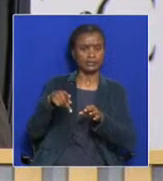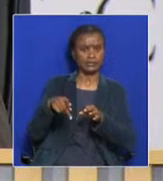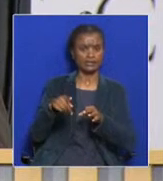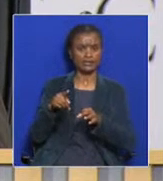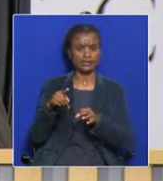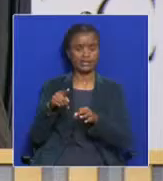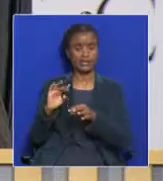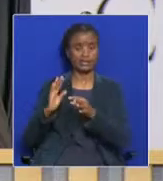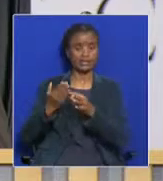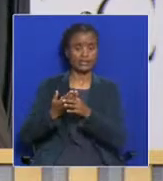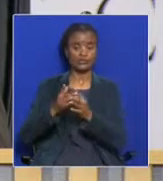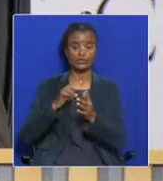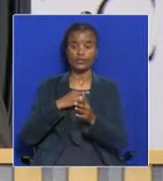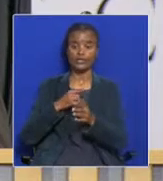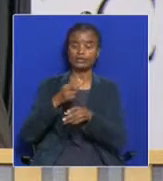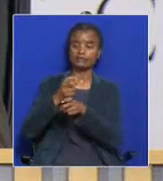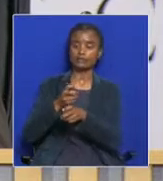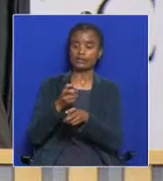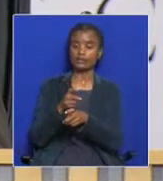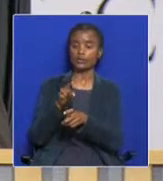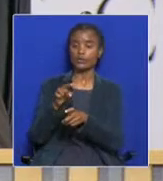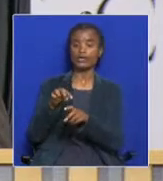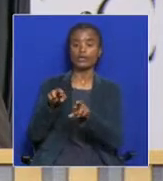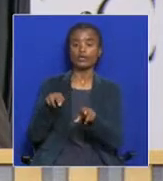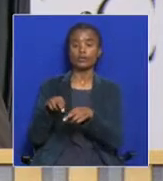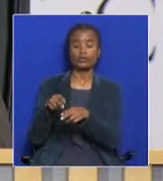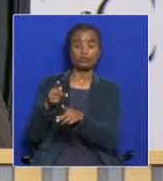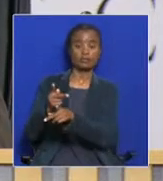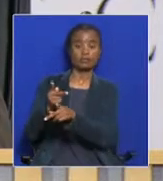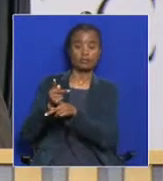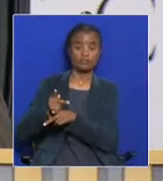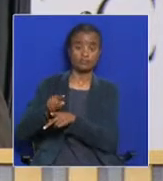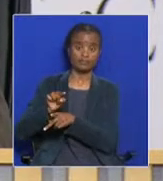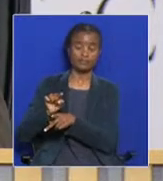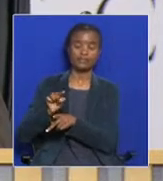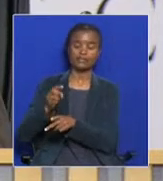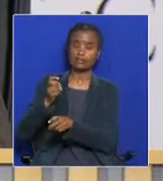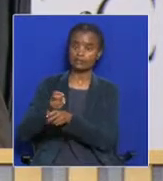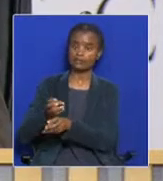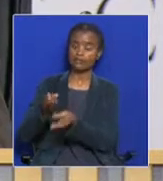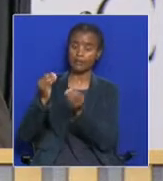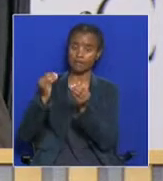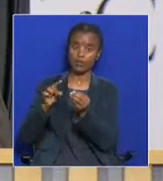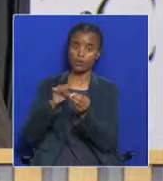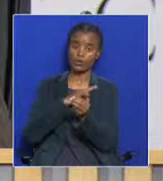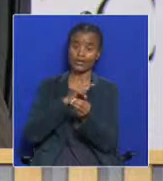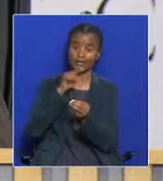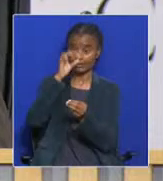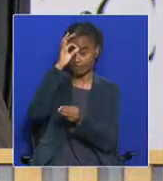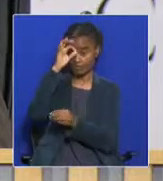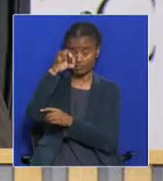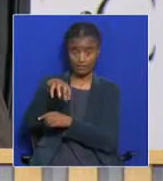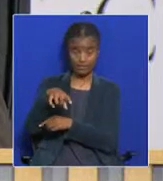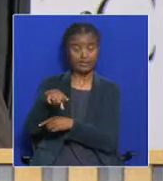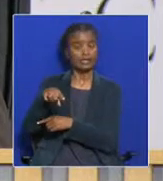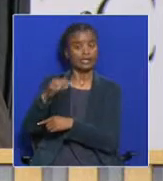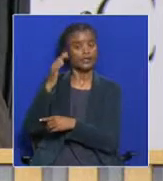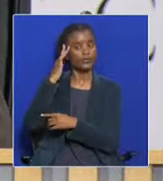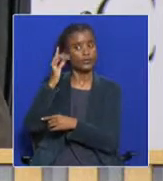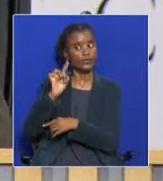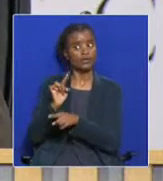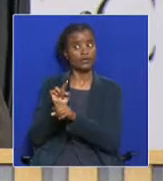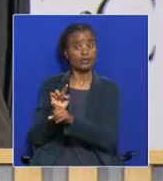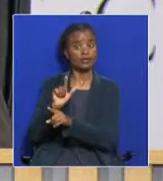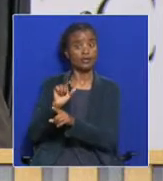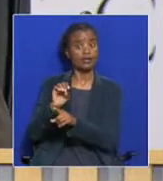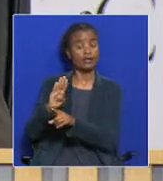locations. And if I had to elaborate on that, it's because these stations know that the lab takes a long while to house